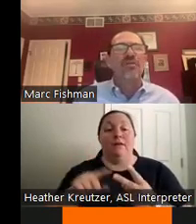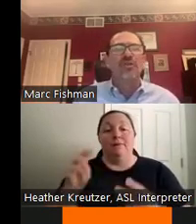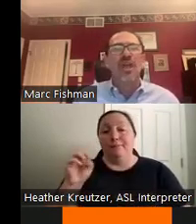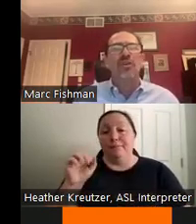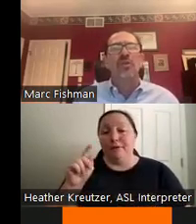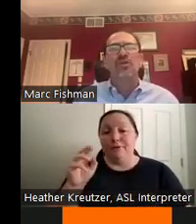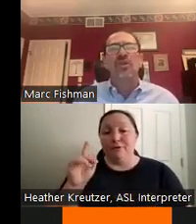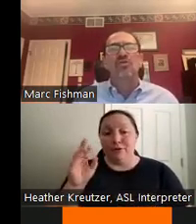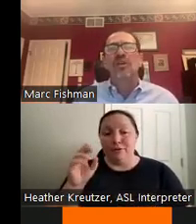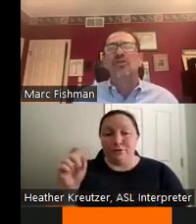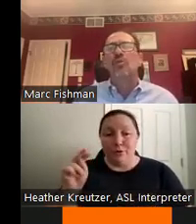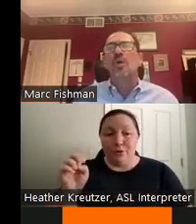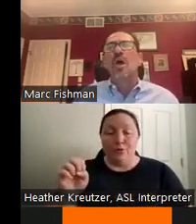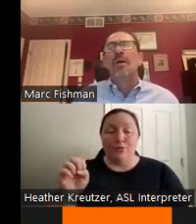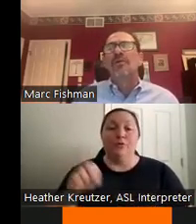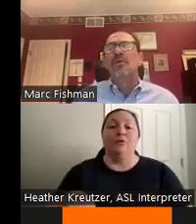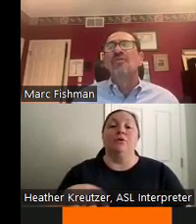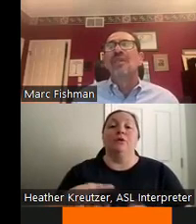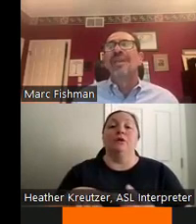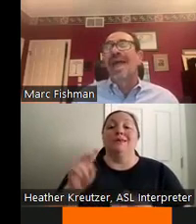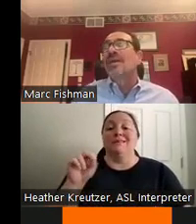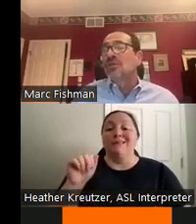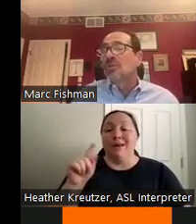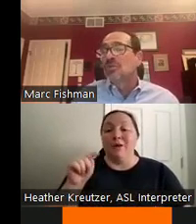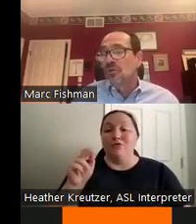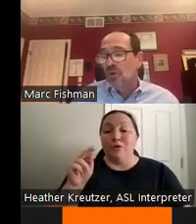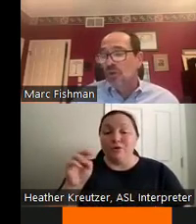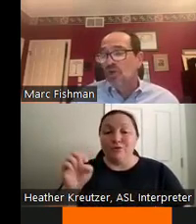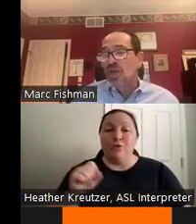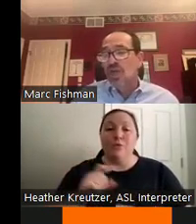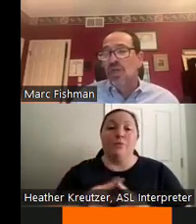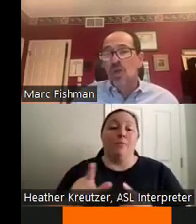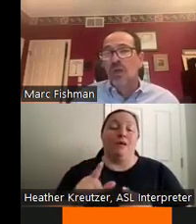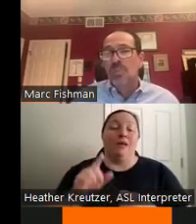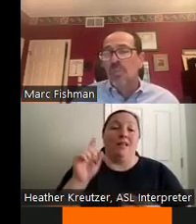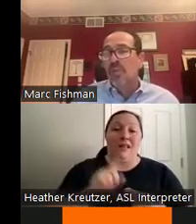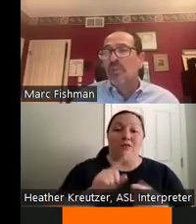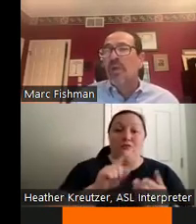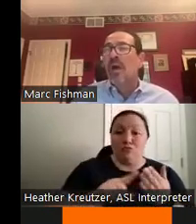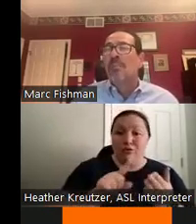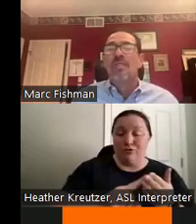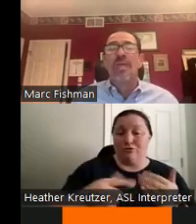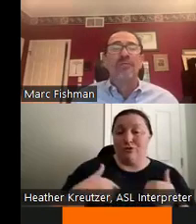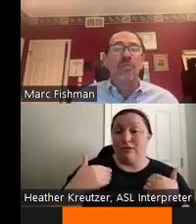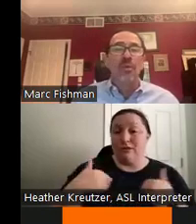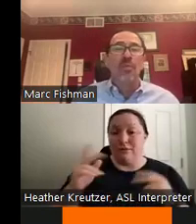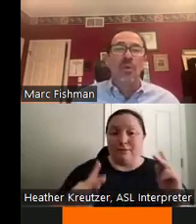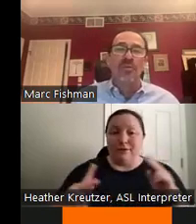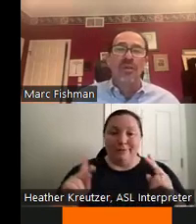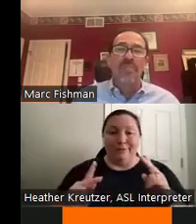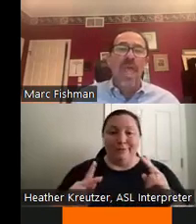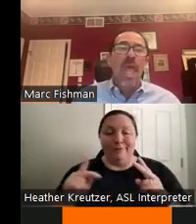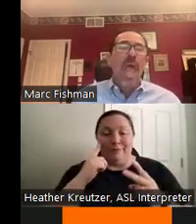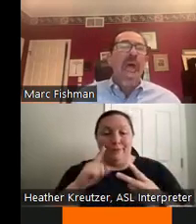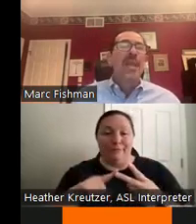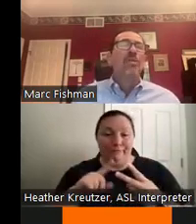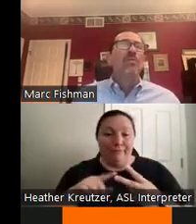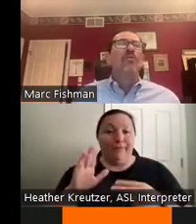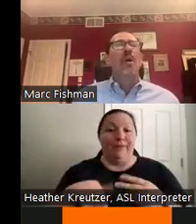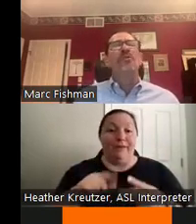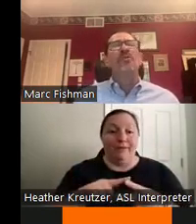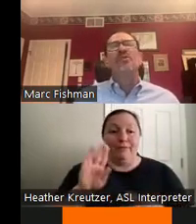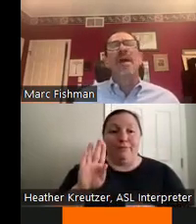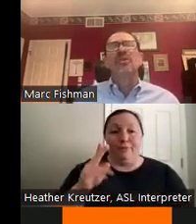good evidence for extended-release naltrexone, but there's even less research in young people than for buprenorphine.